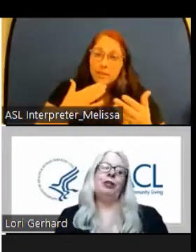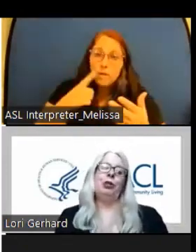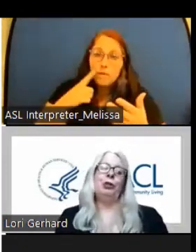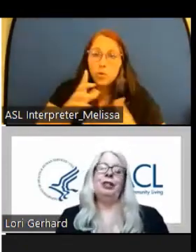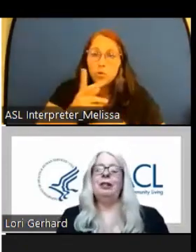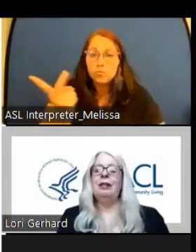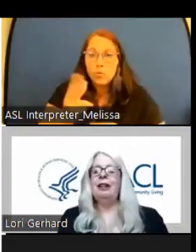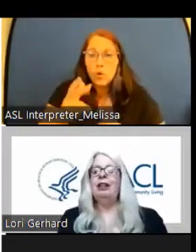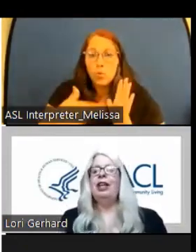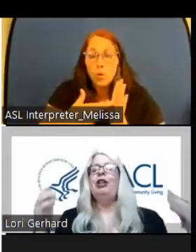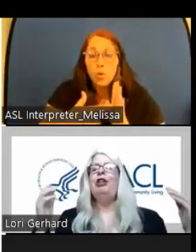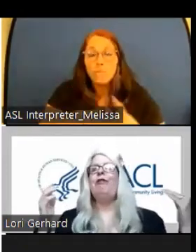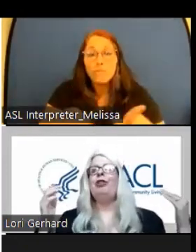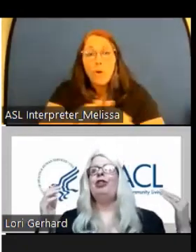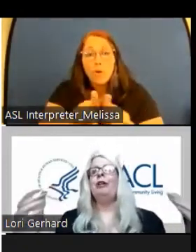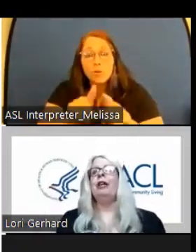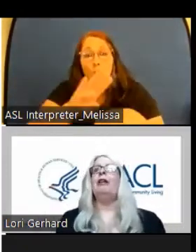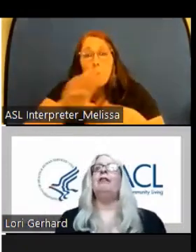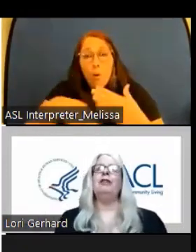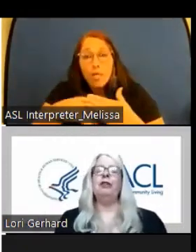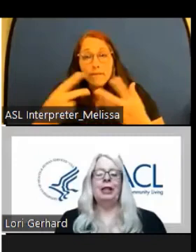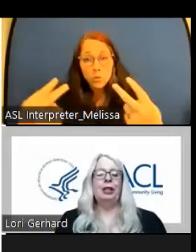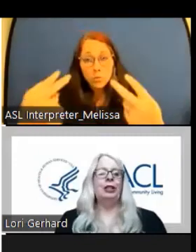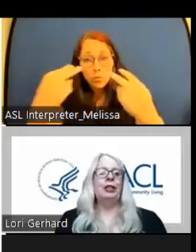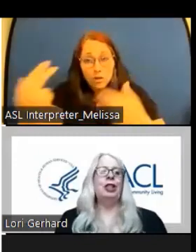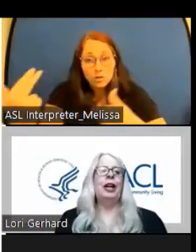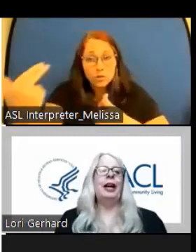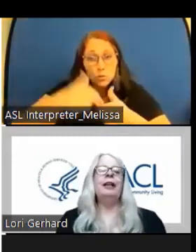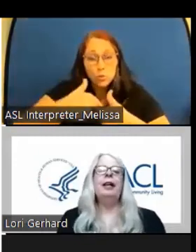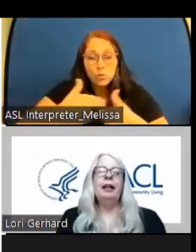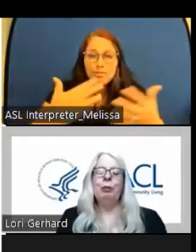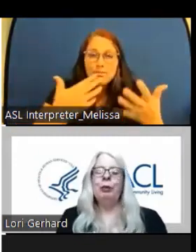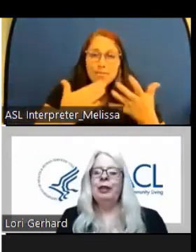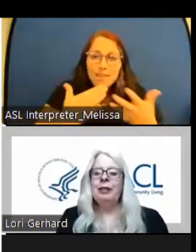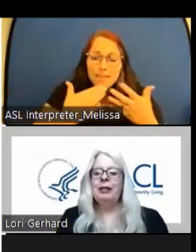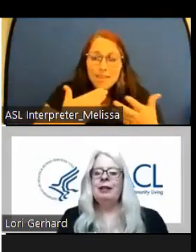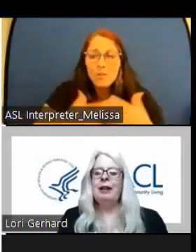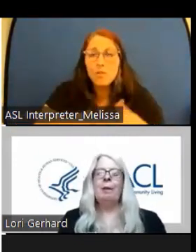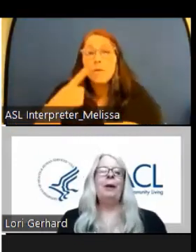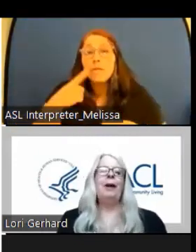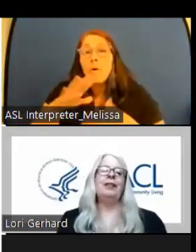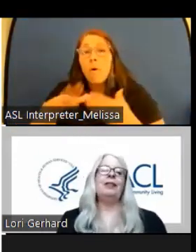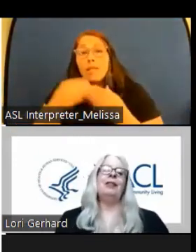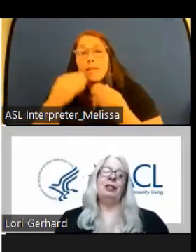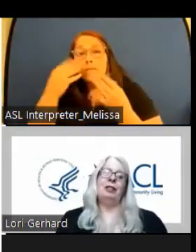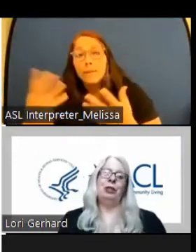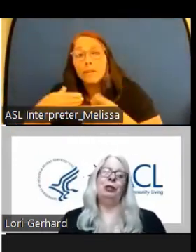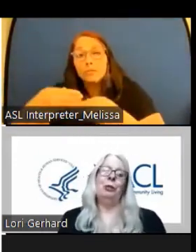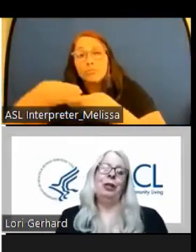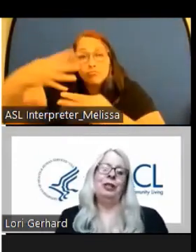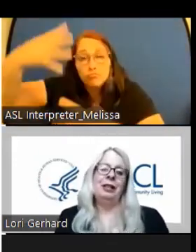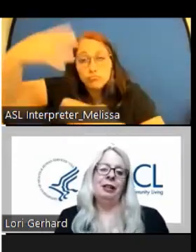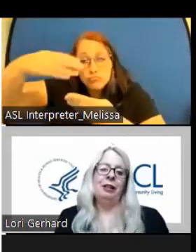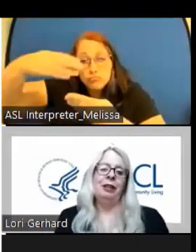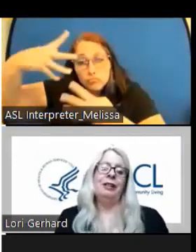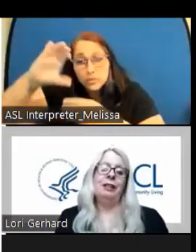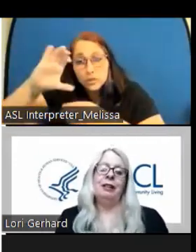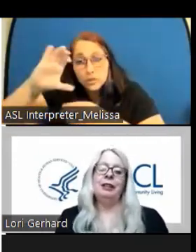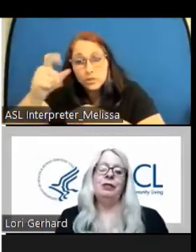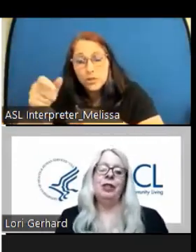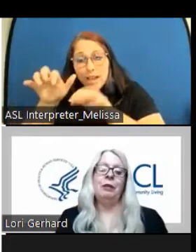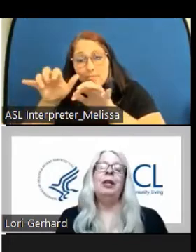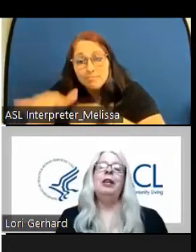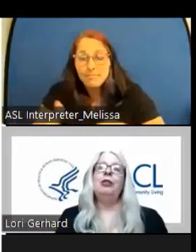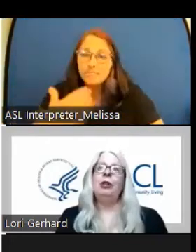everyone that's joined us today. Thank you for sharing all of your information in the chat. It really does help us to continue to work together as a